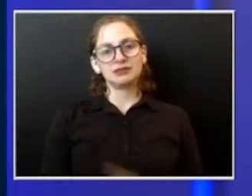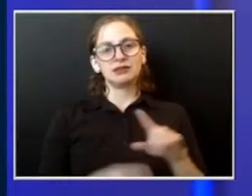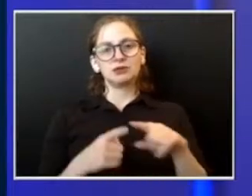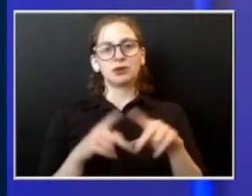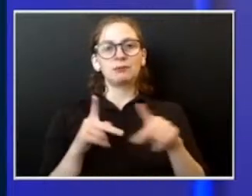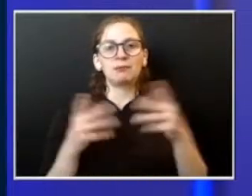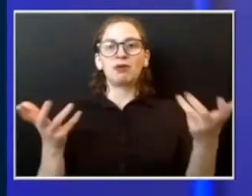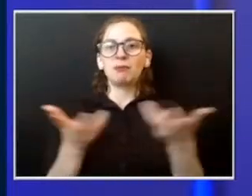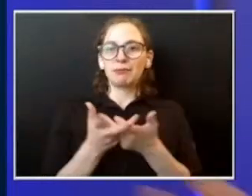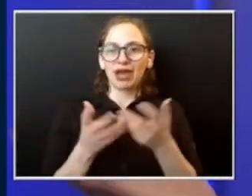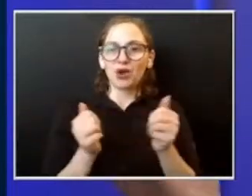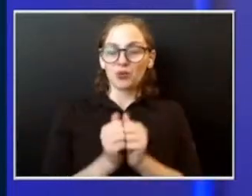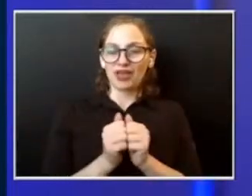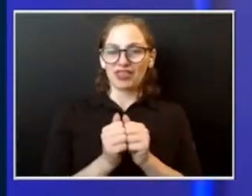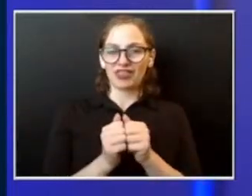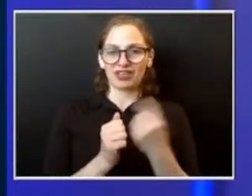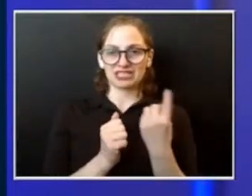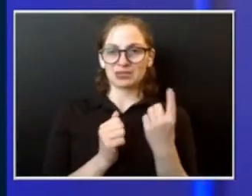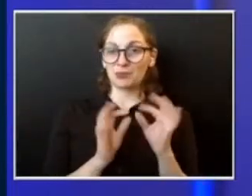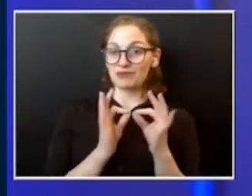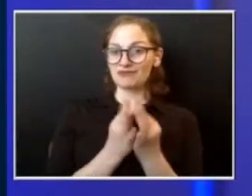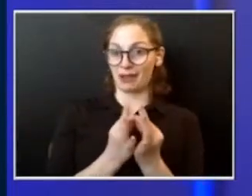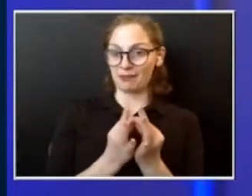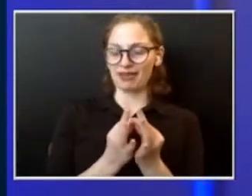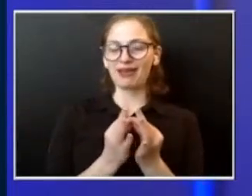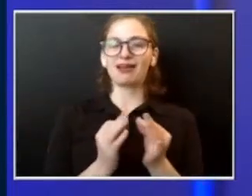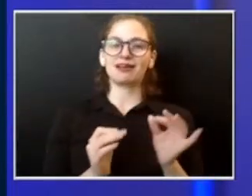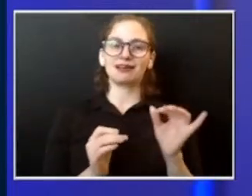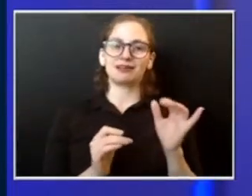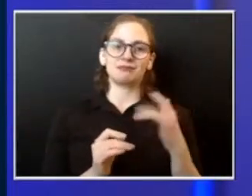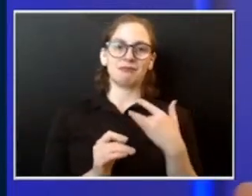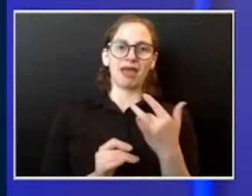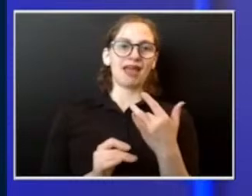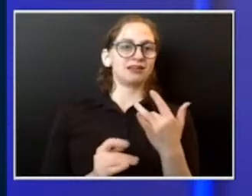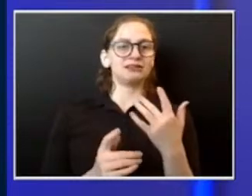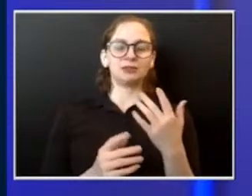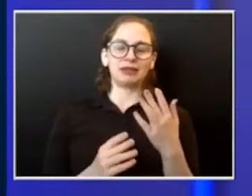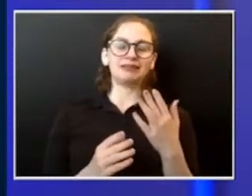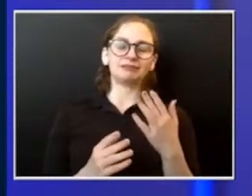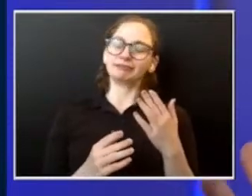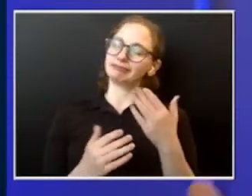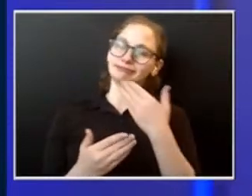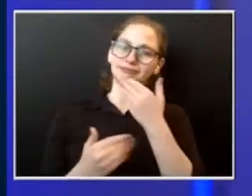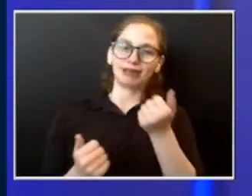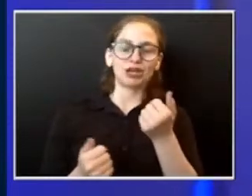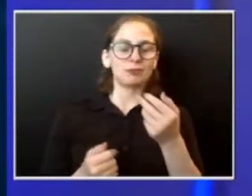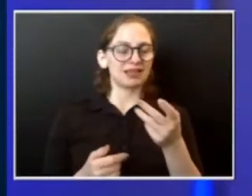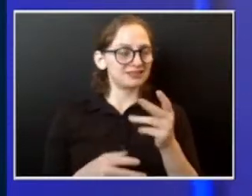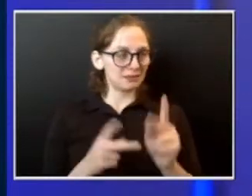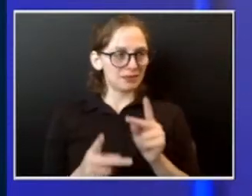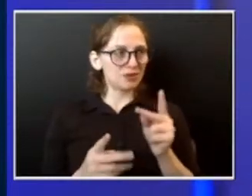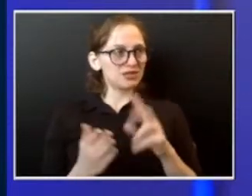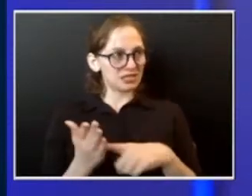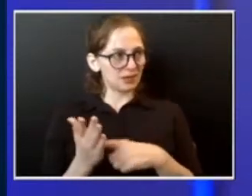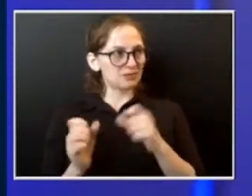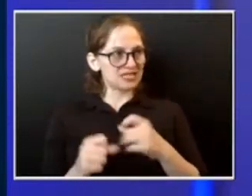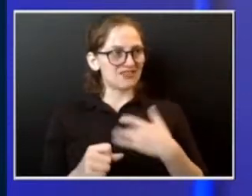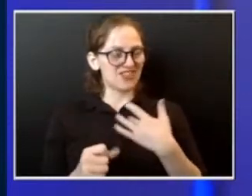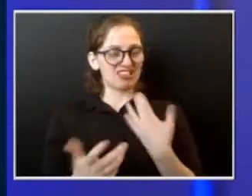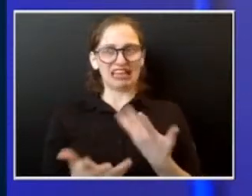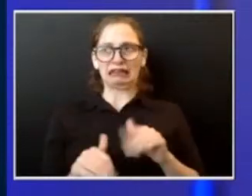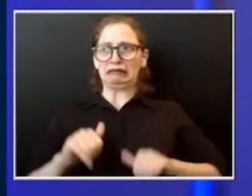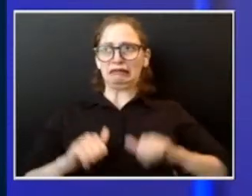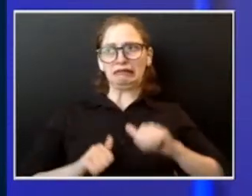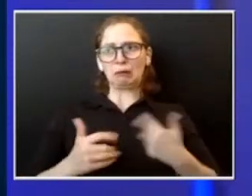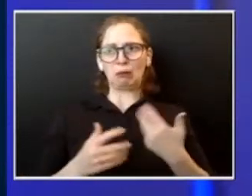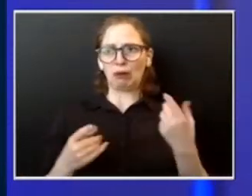my kidney? But look at the response. I mean, he's got a much better life, longer life. He's around for the grandkids. Those are the